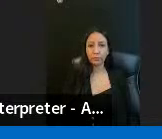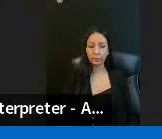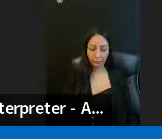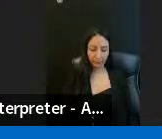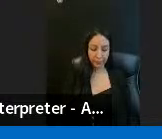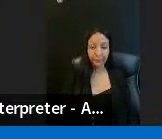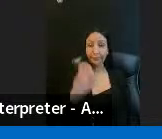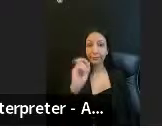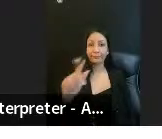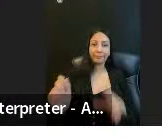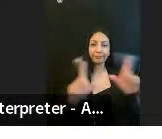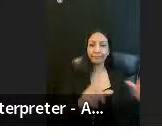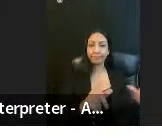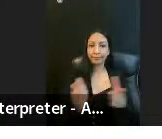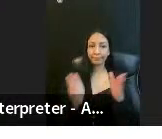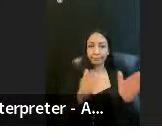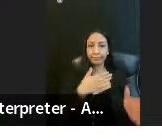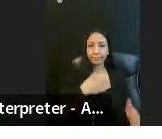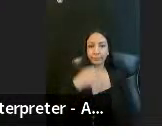Next slide, please.